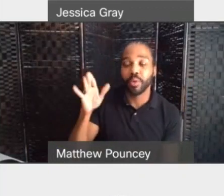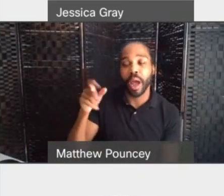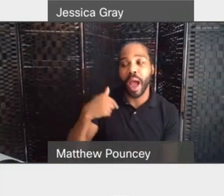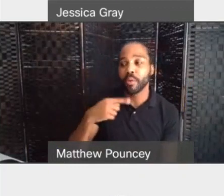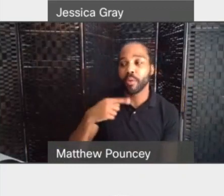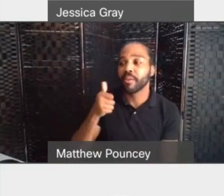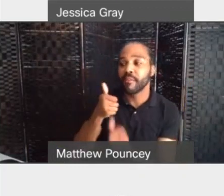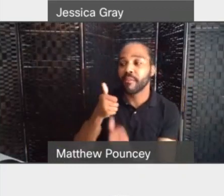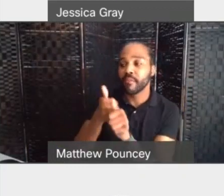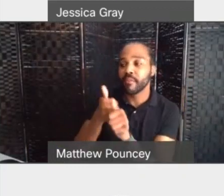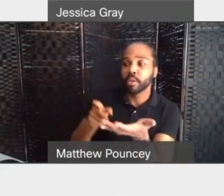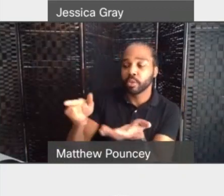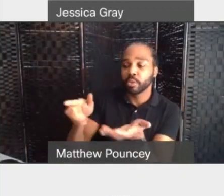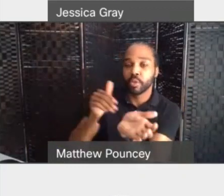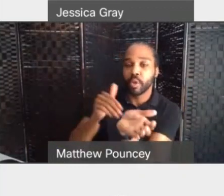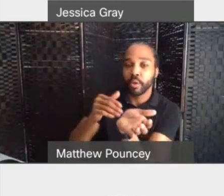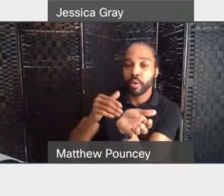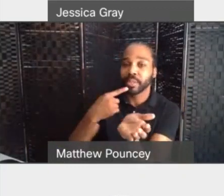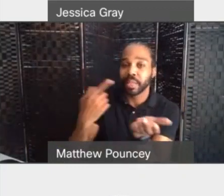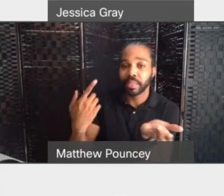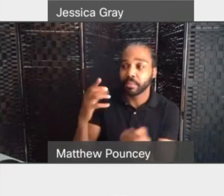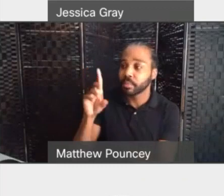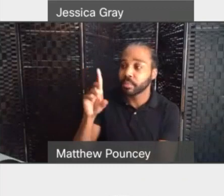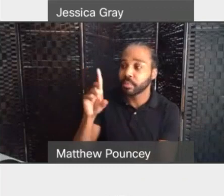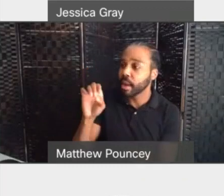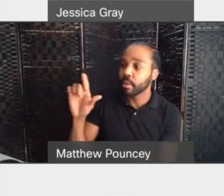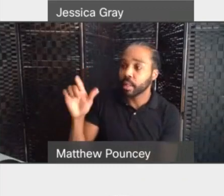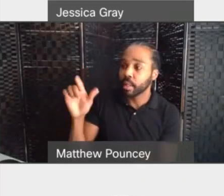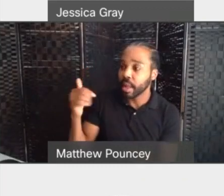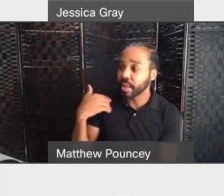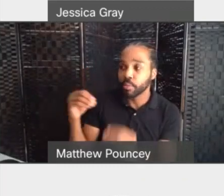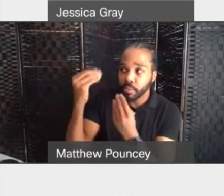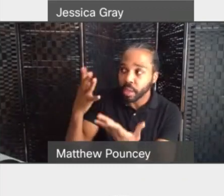If Daryl has any other insight, I would more than welcome that.